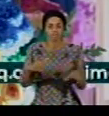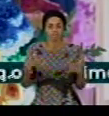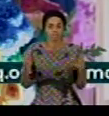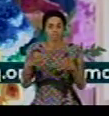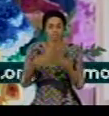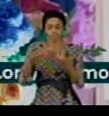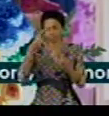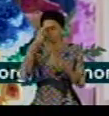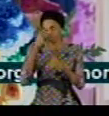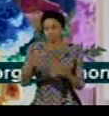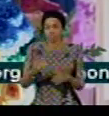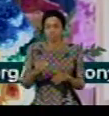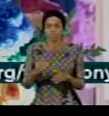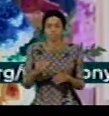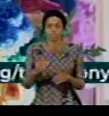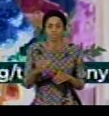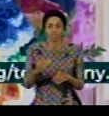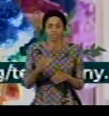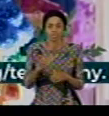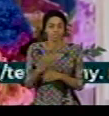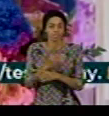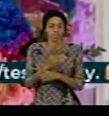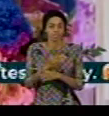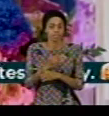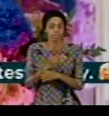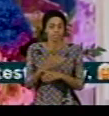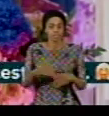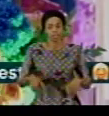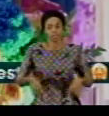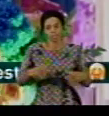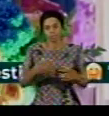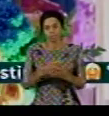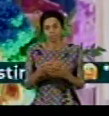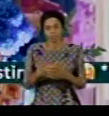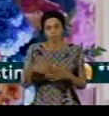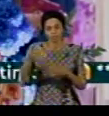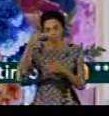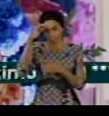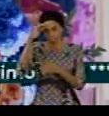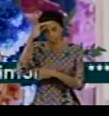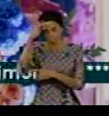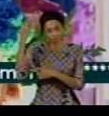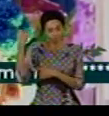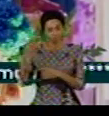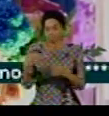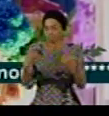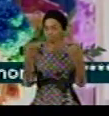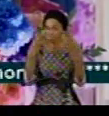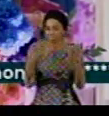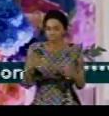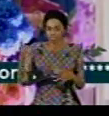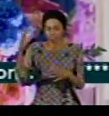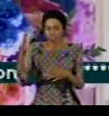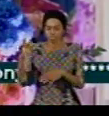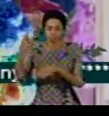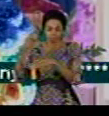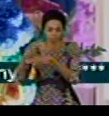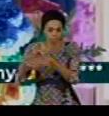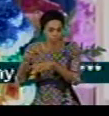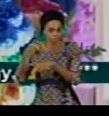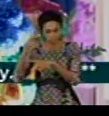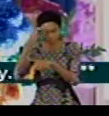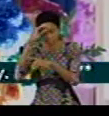I was a sinner God touched me that was on Thursday a blood salted from my